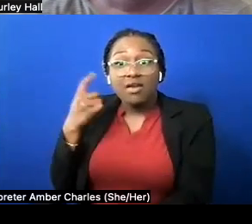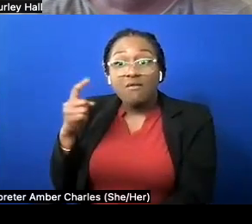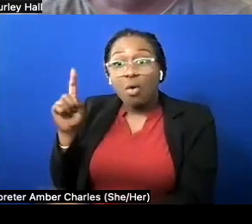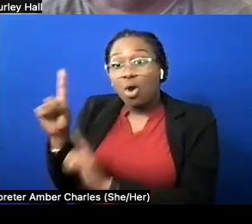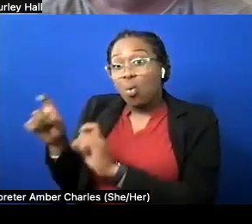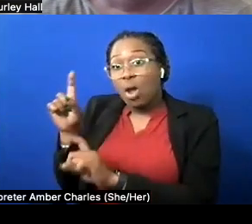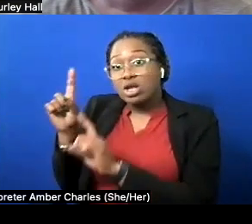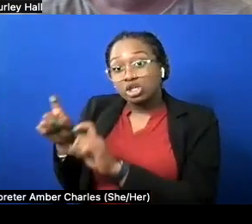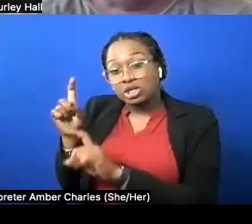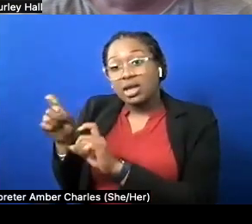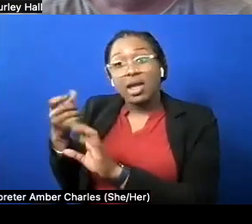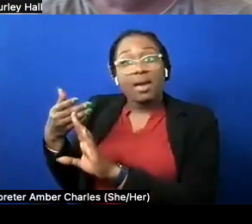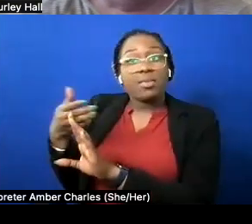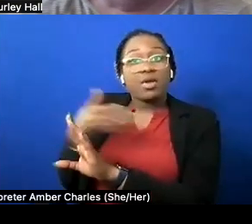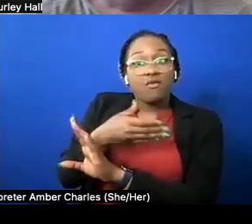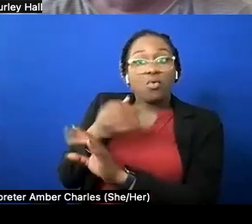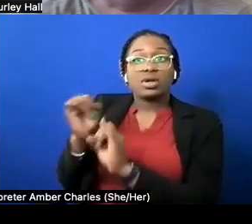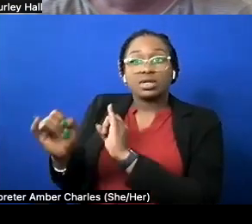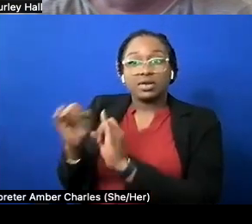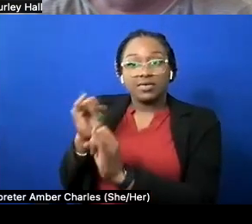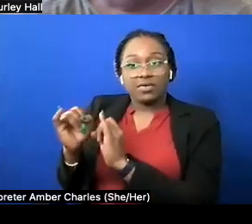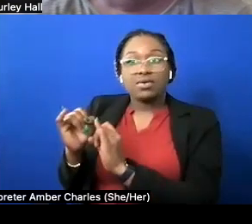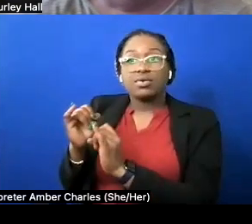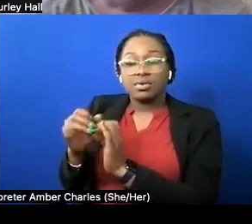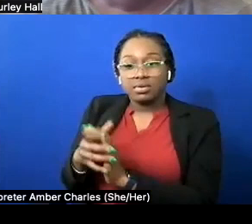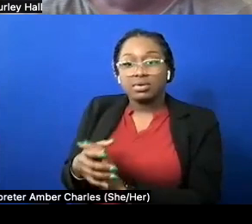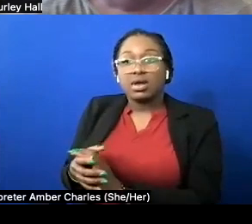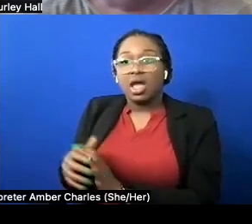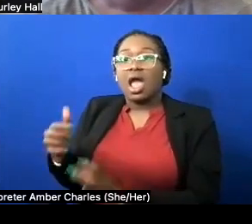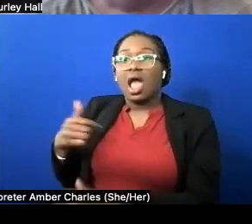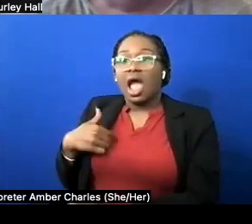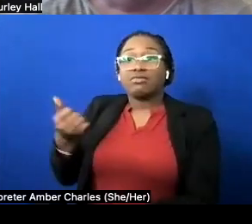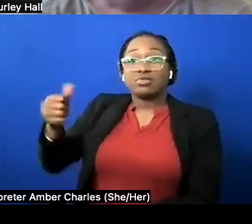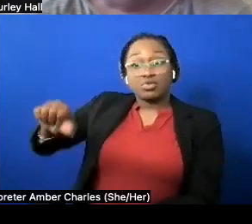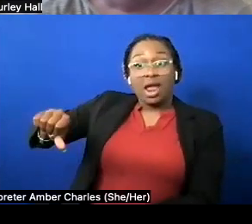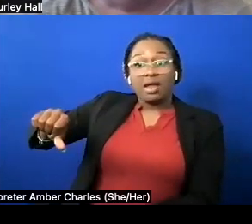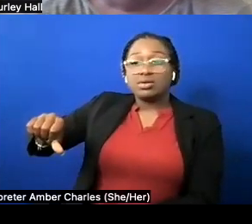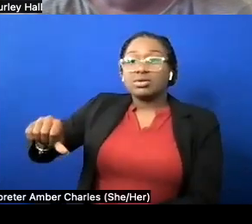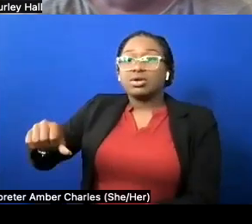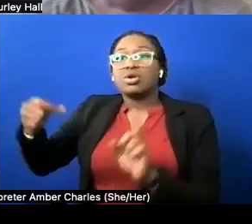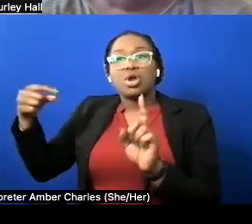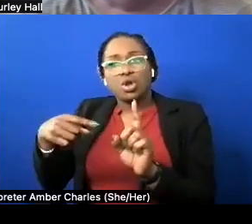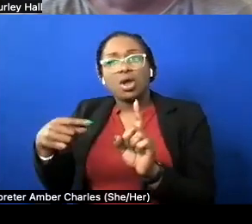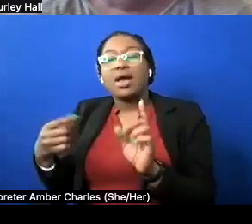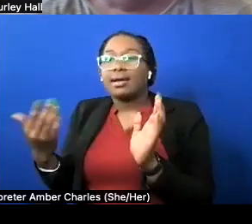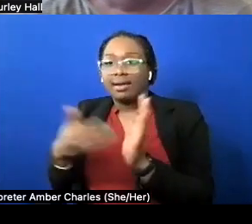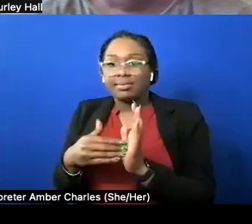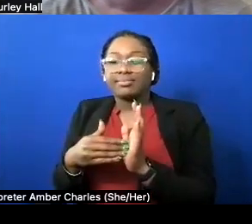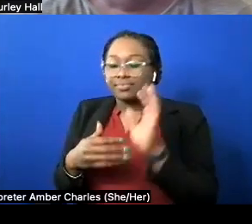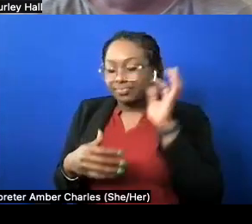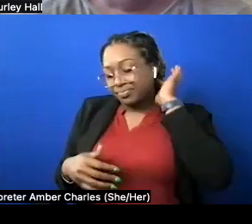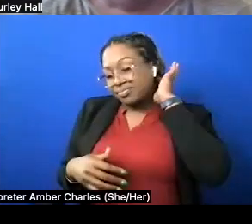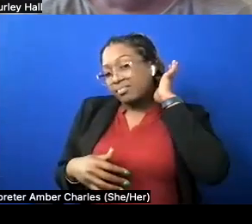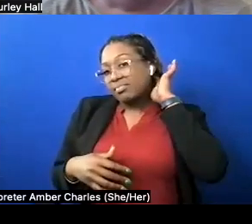questions before an interview, for example. And I've turned down many. I mean, you are one of the people, again, people that, you know, you're